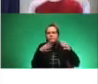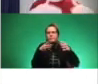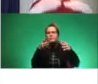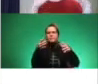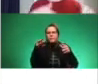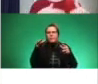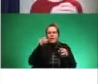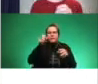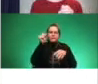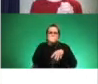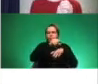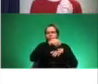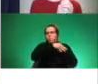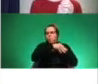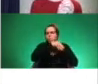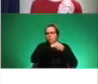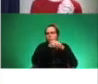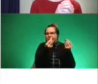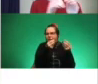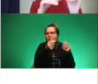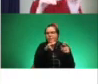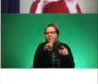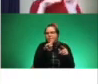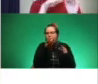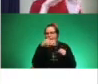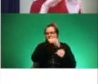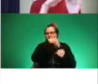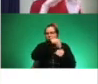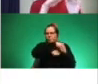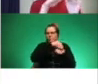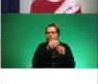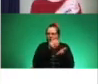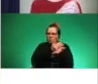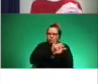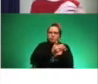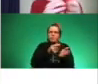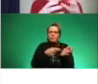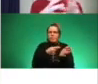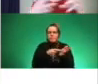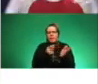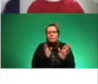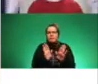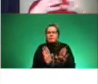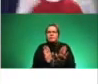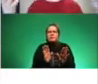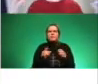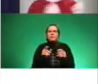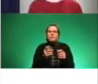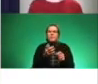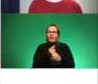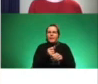dumps sediment off the edge of it. In some areas, it can bulldoze sediment up ahead of it. And so you get these bars